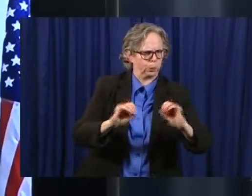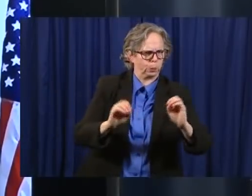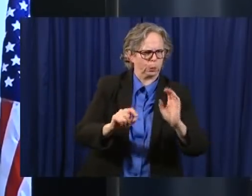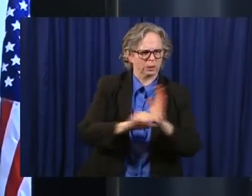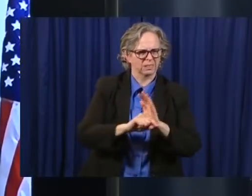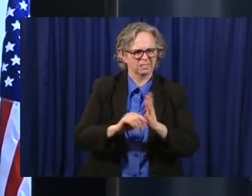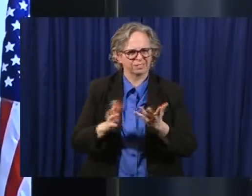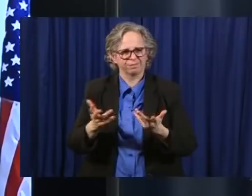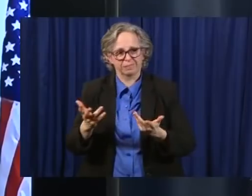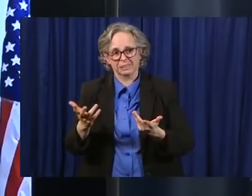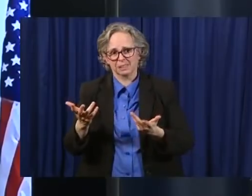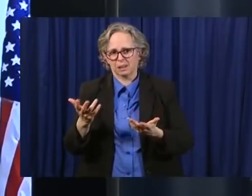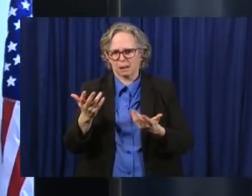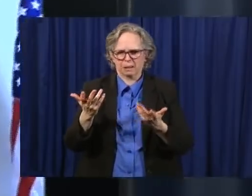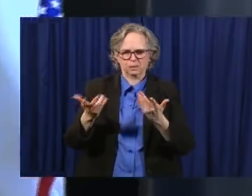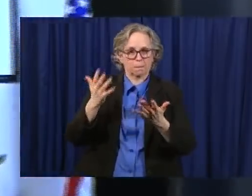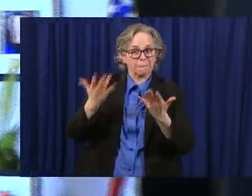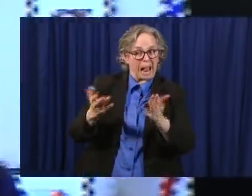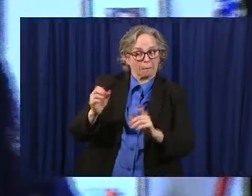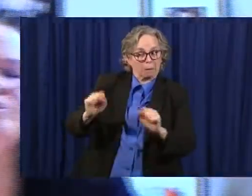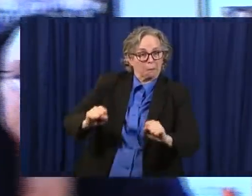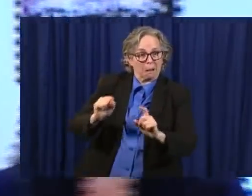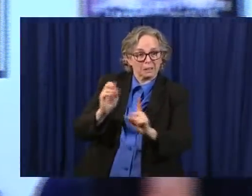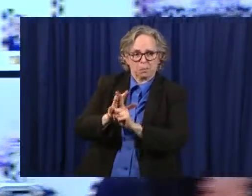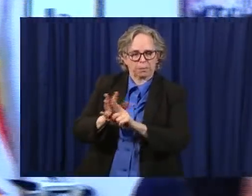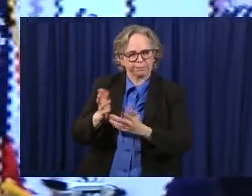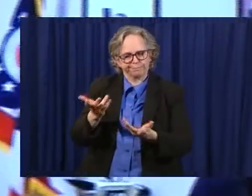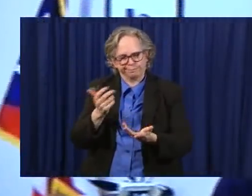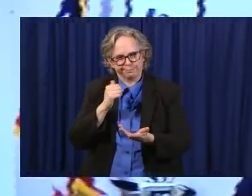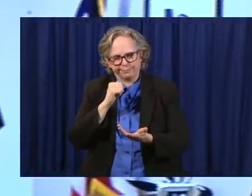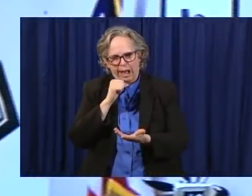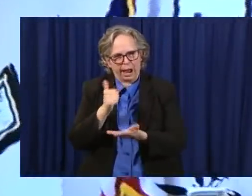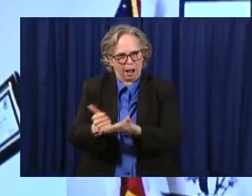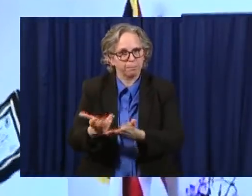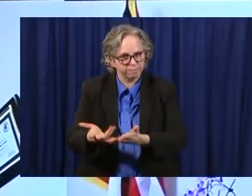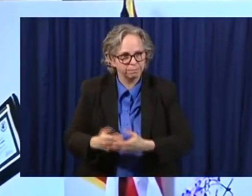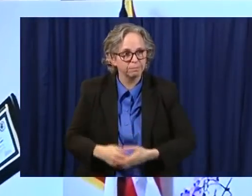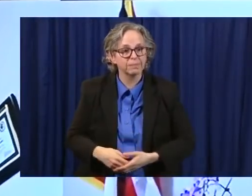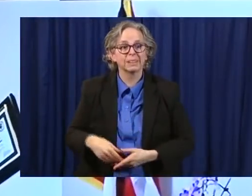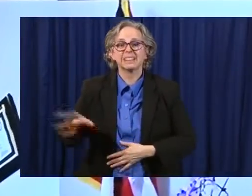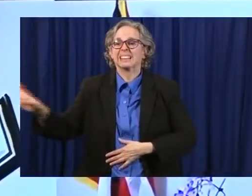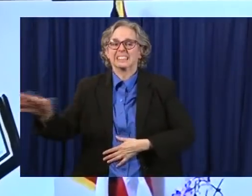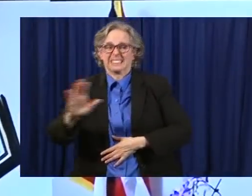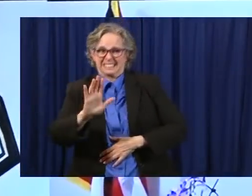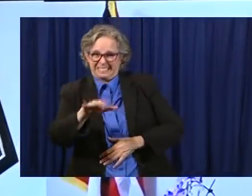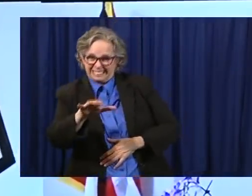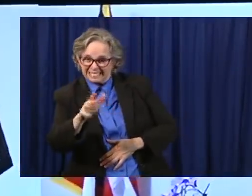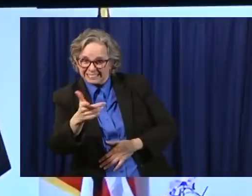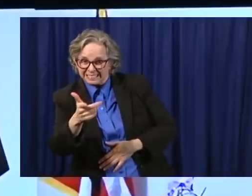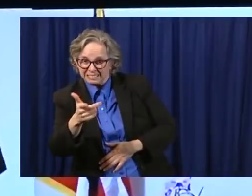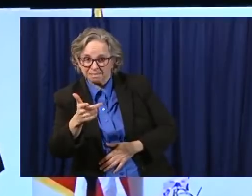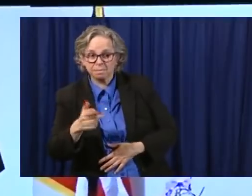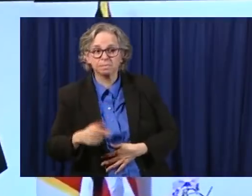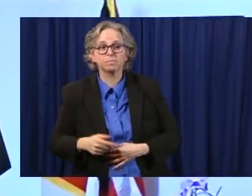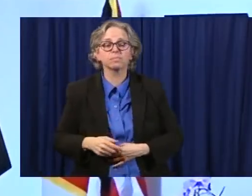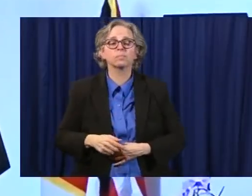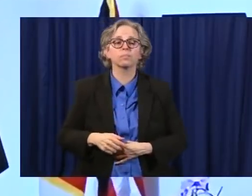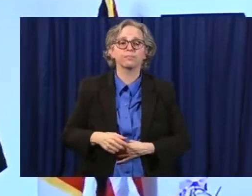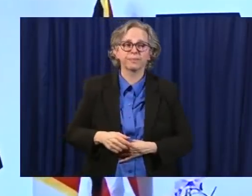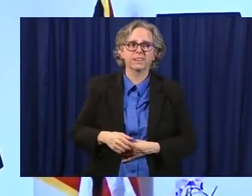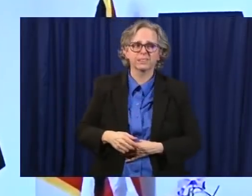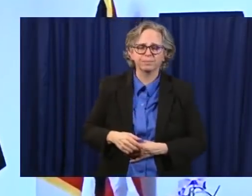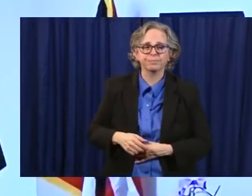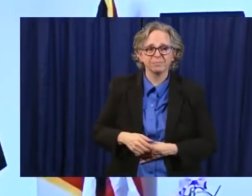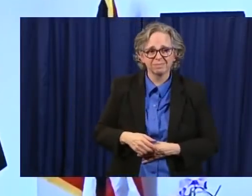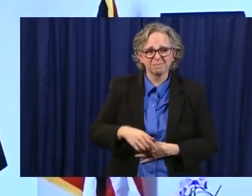now. Did you have anything to add to that, Dr. Para? No, I think people are quite well aware of the